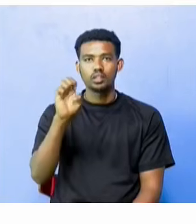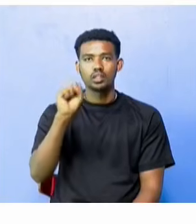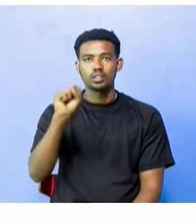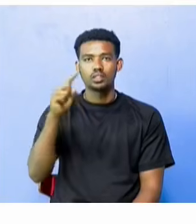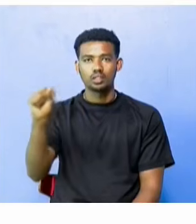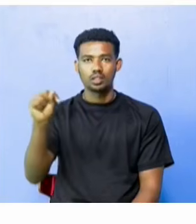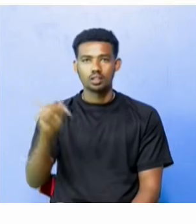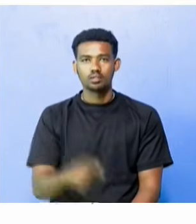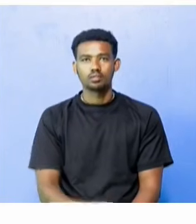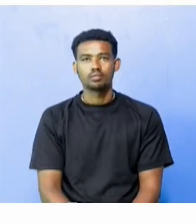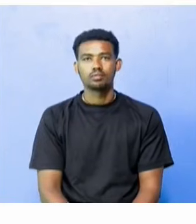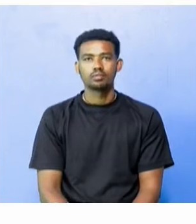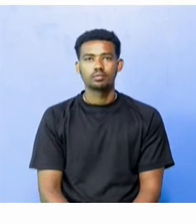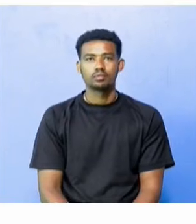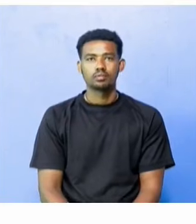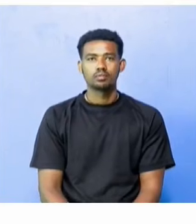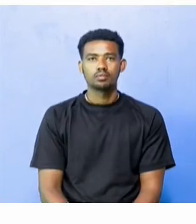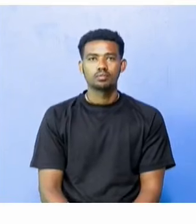Heavy,